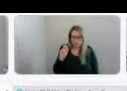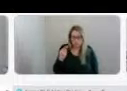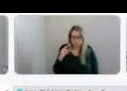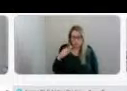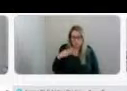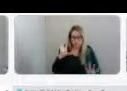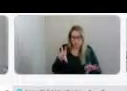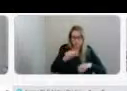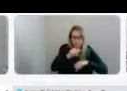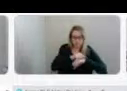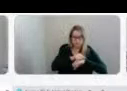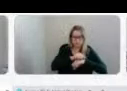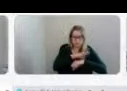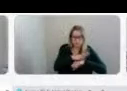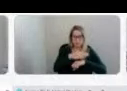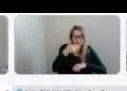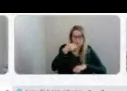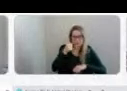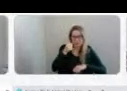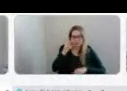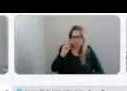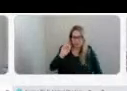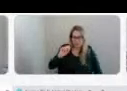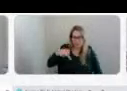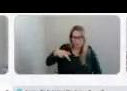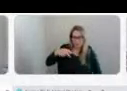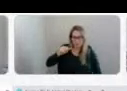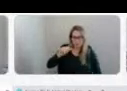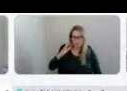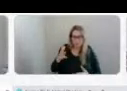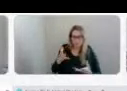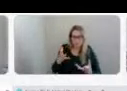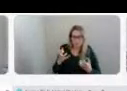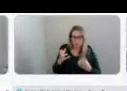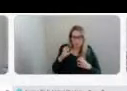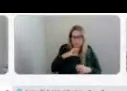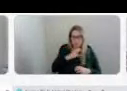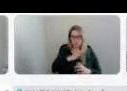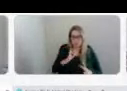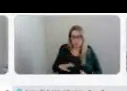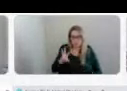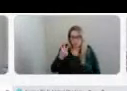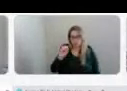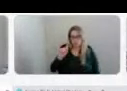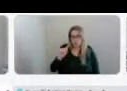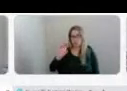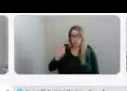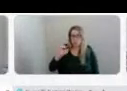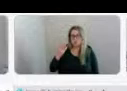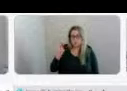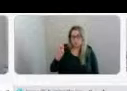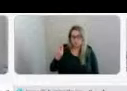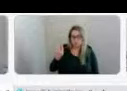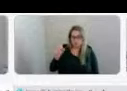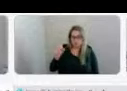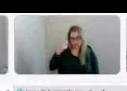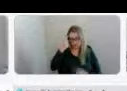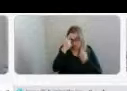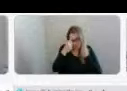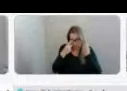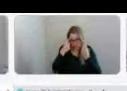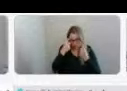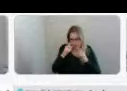submitted better maps and i would like commissioners watchmen and york to please consider